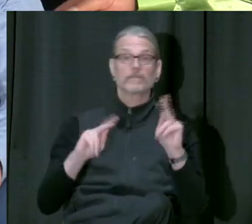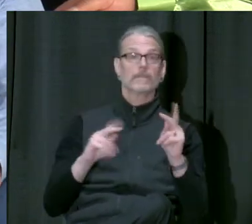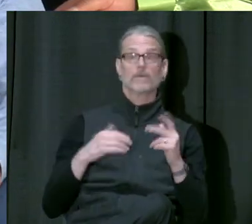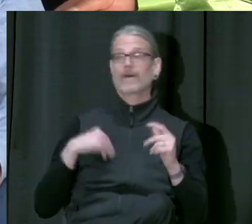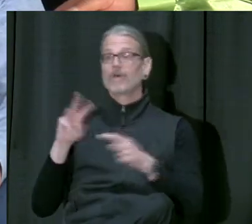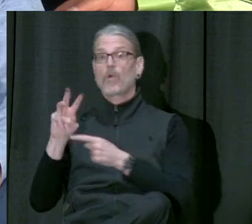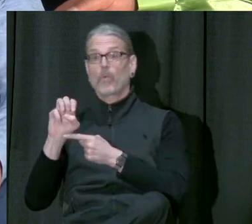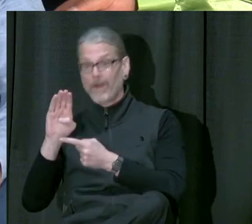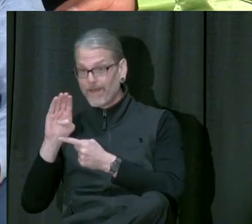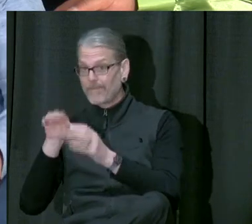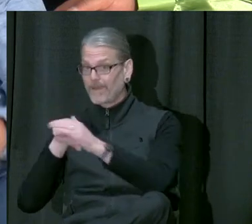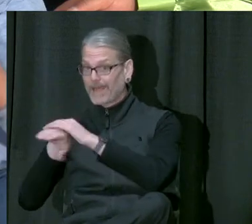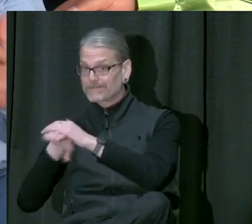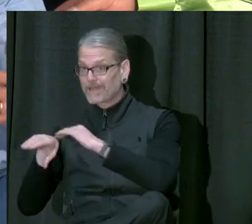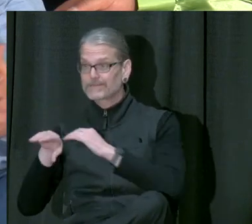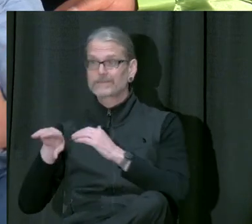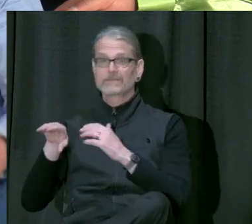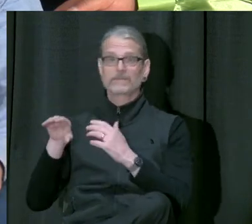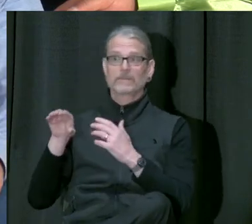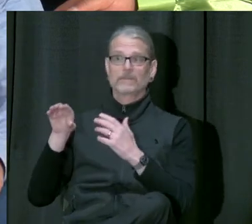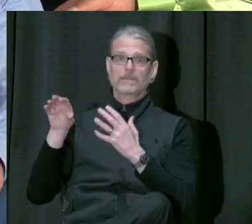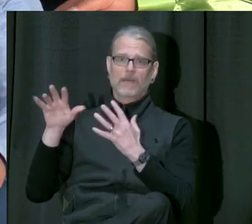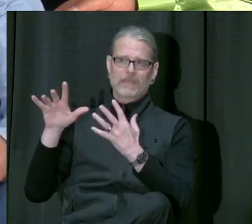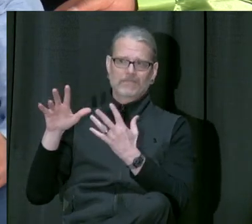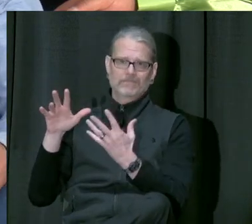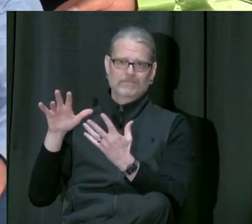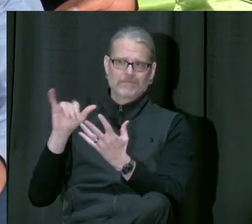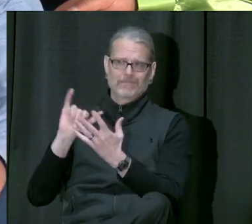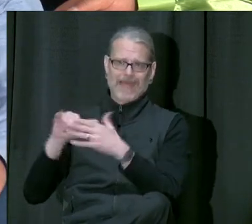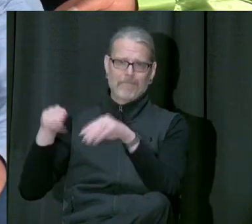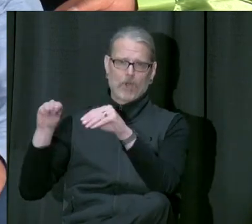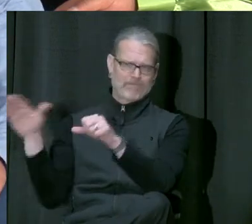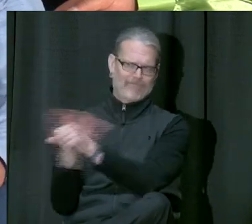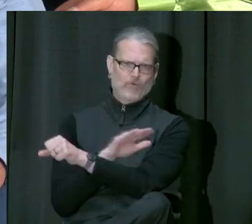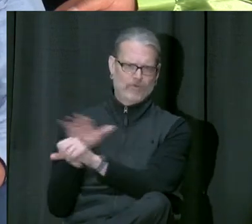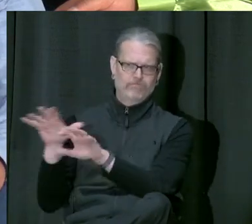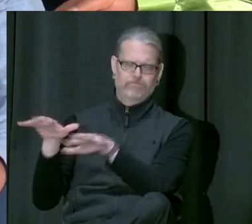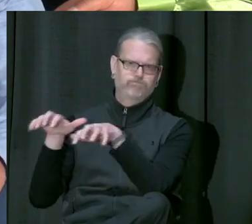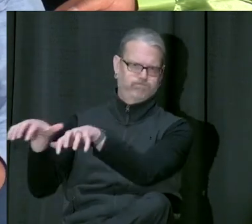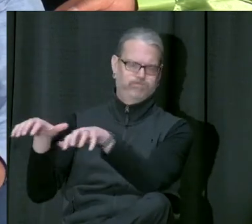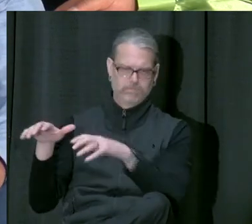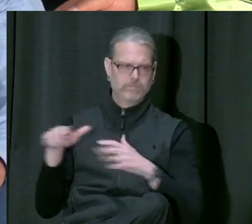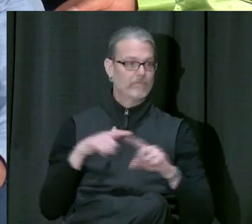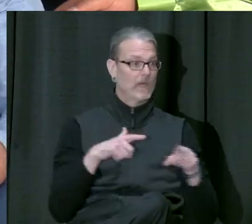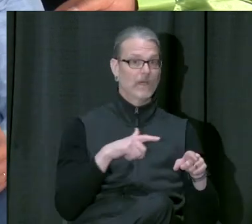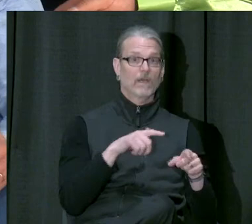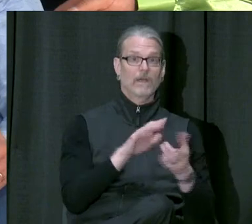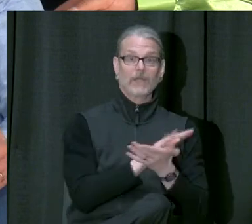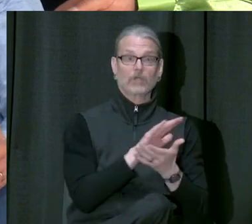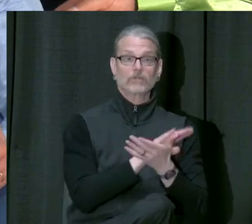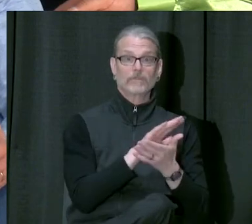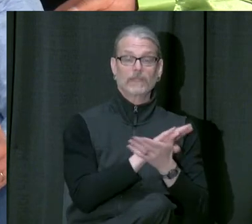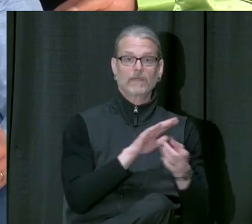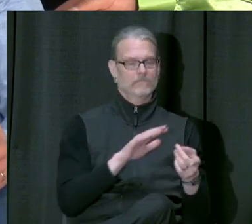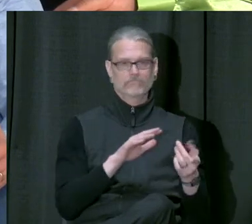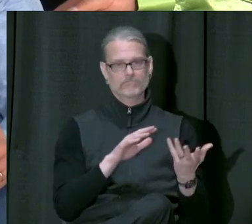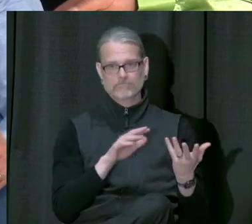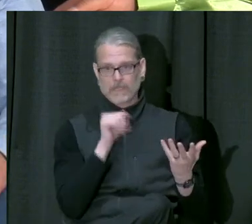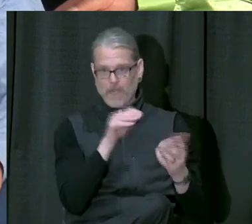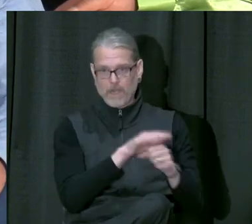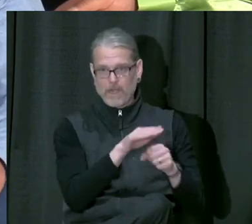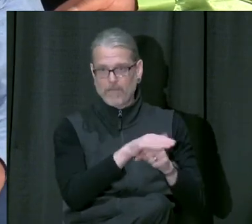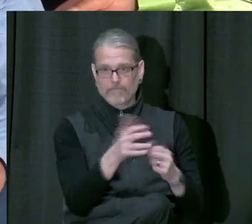accessibility, pretty saturated market, I think. But document accessibility is kind of an underserved market, we